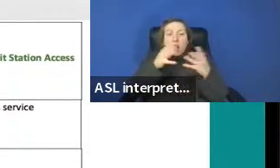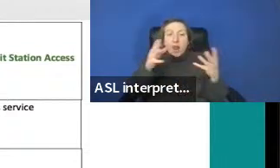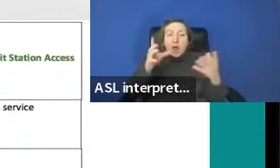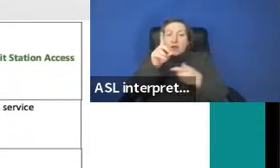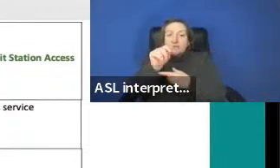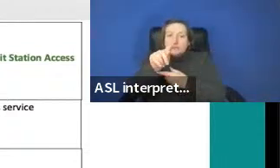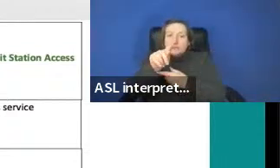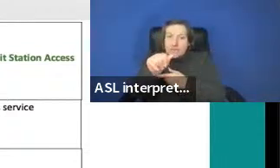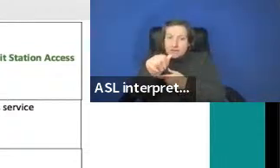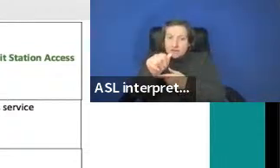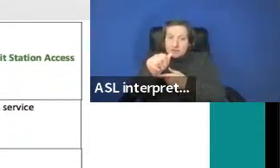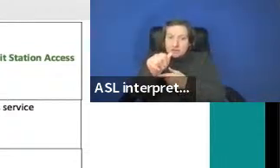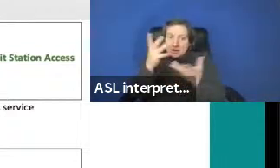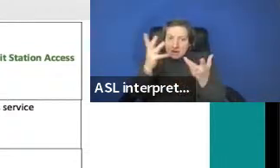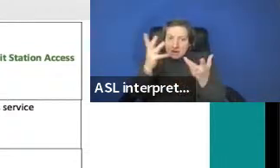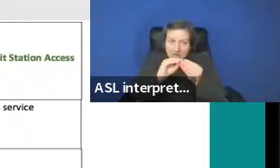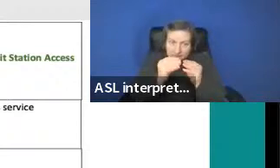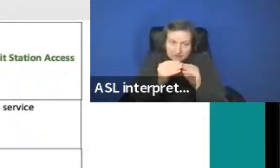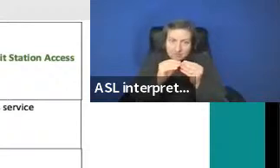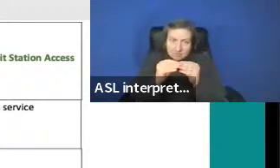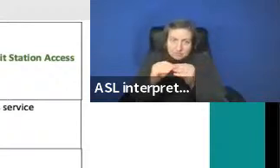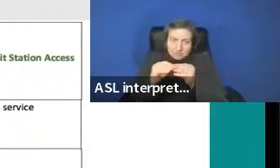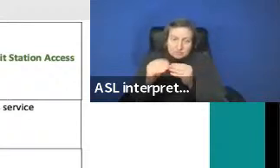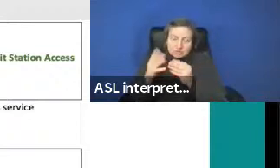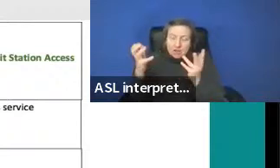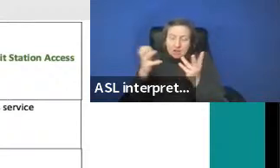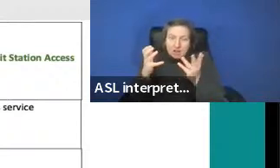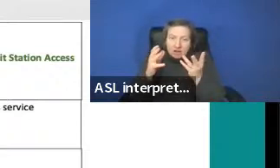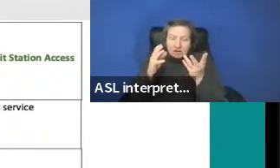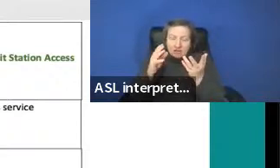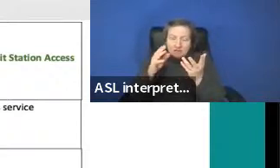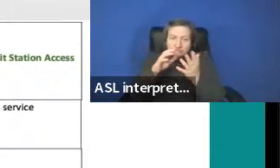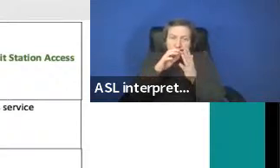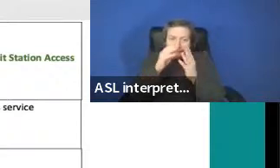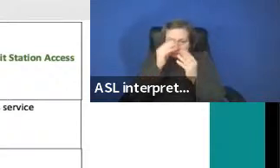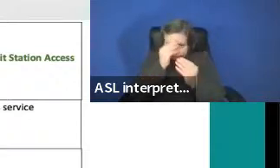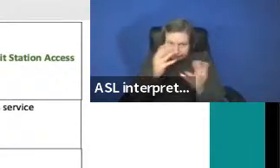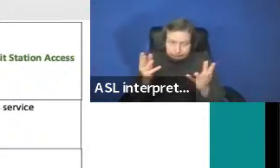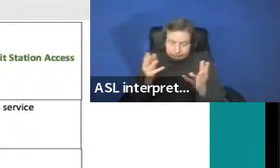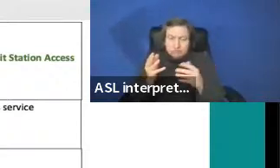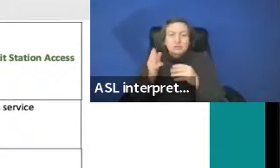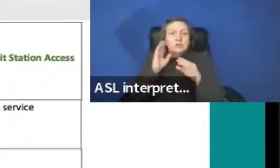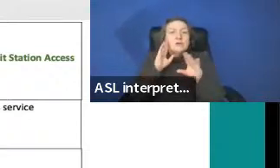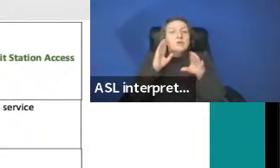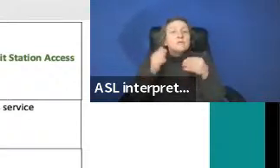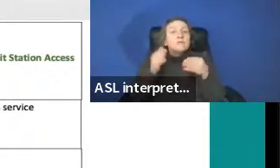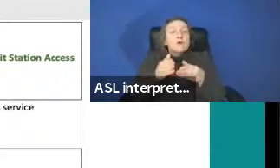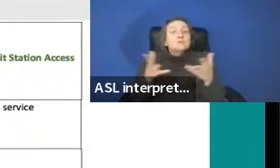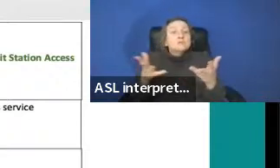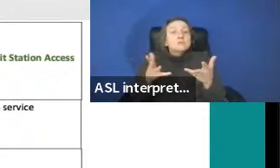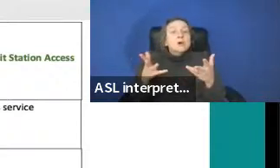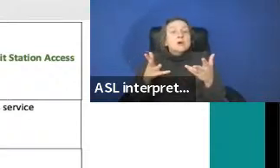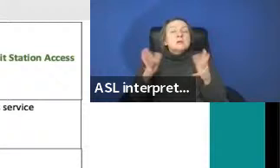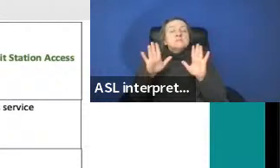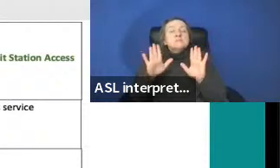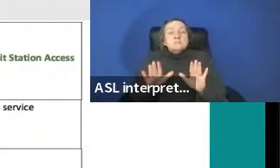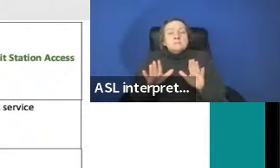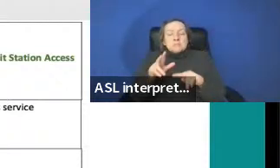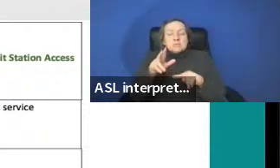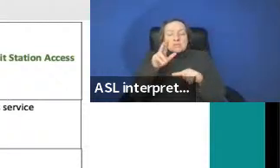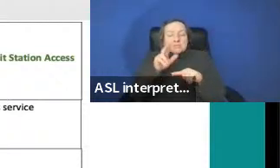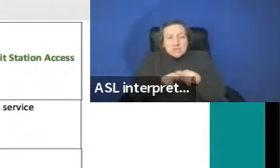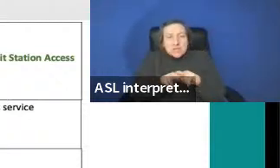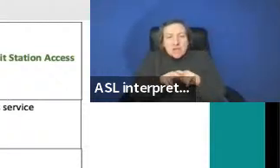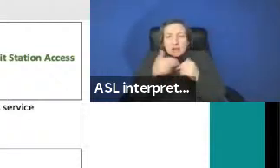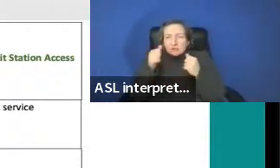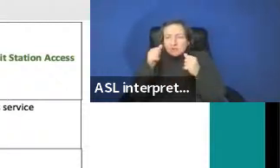intense. The focus is to sit back and take in just at the best